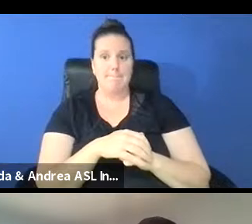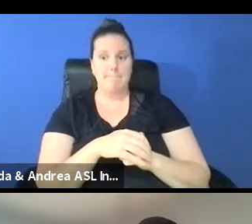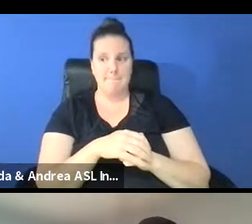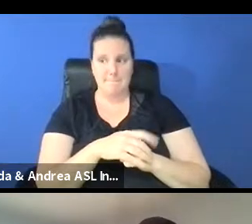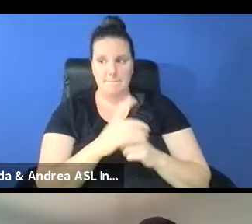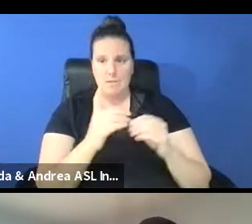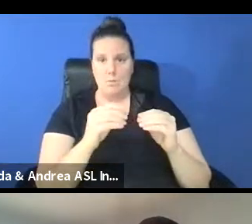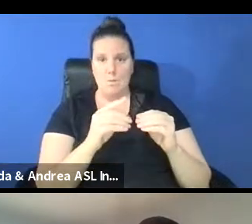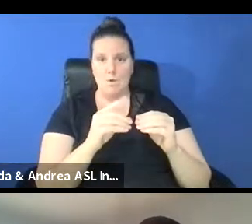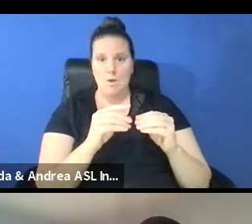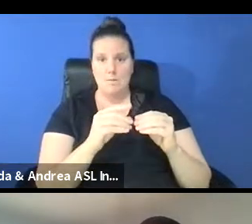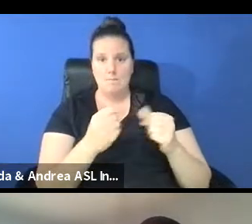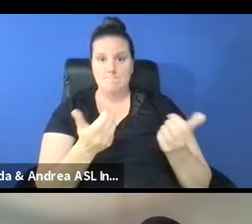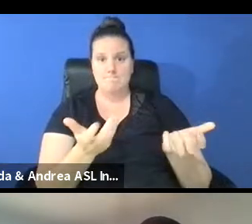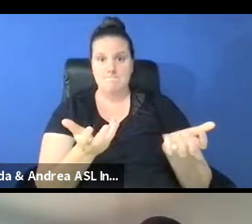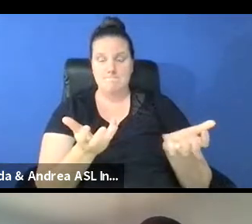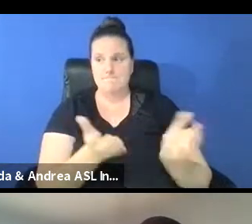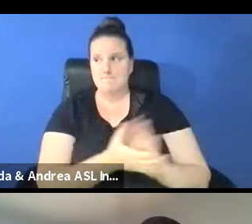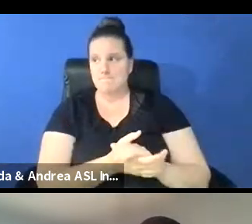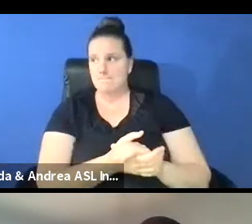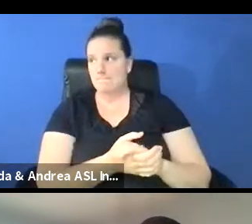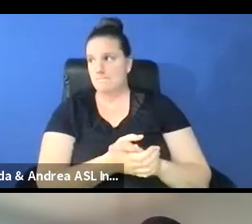1 more.